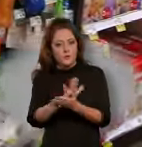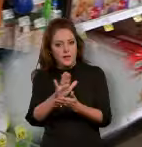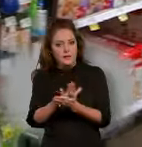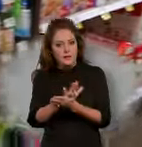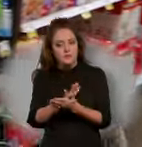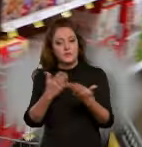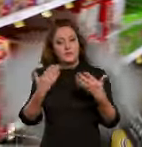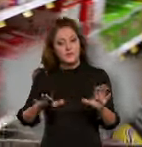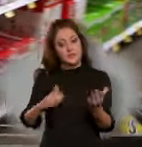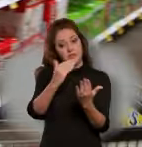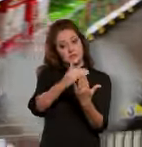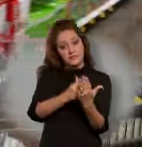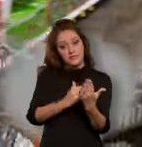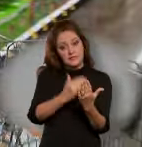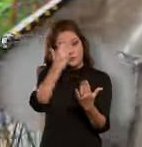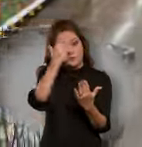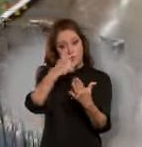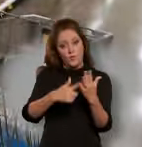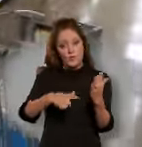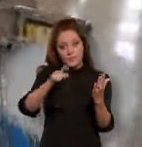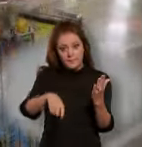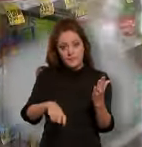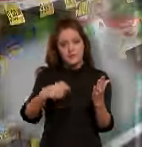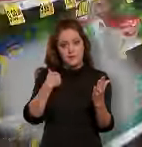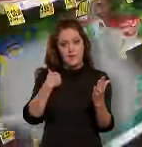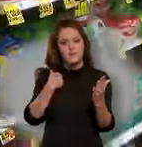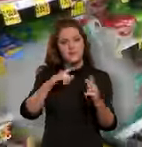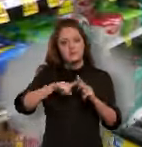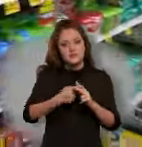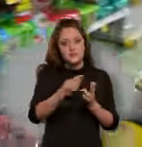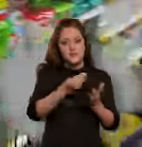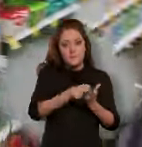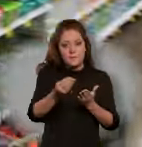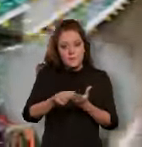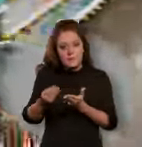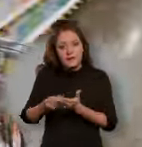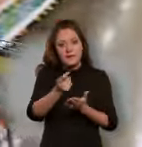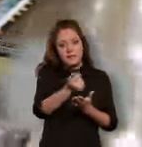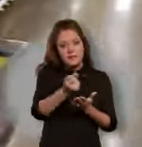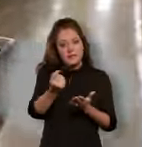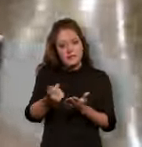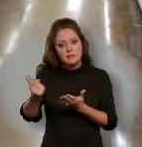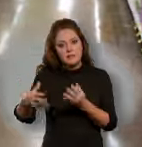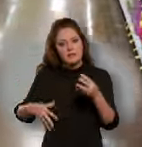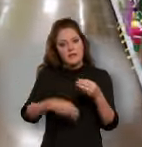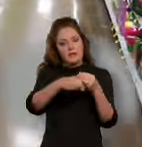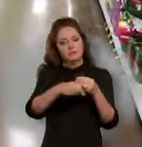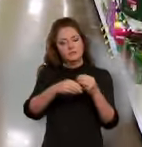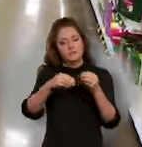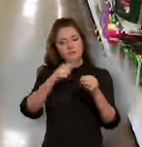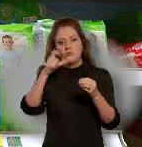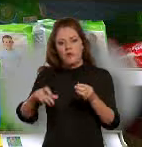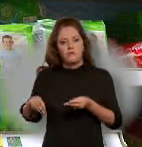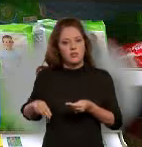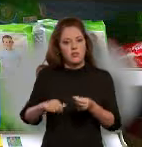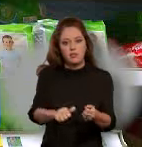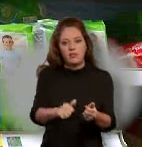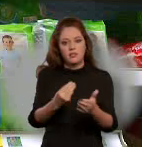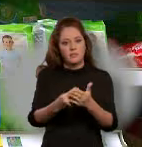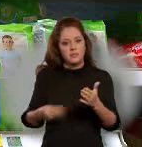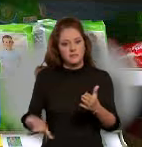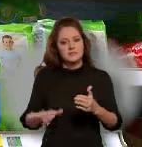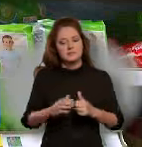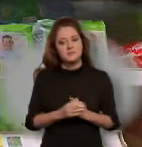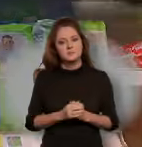you have your list of what you can't be without, start buying extras a little at a time so that the cost of being prepared isn't as